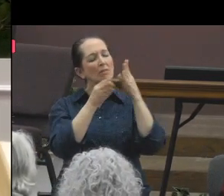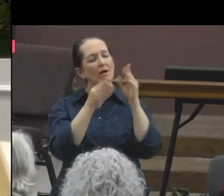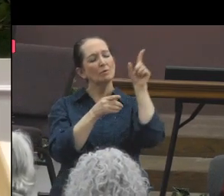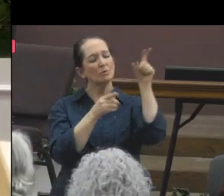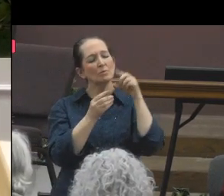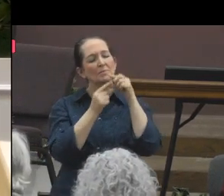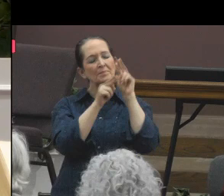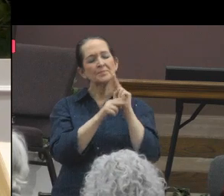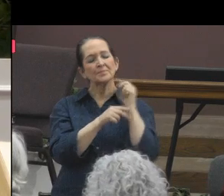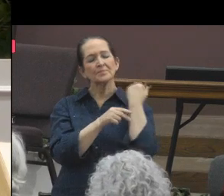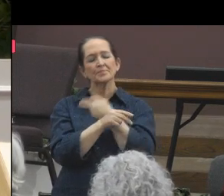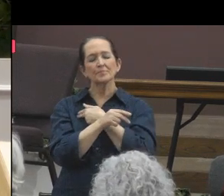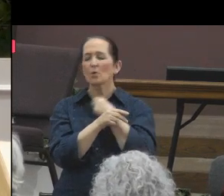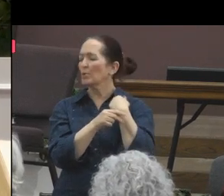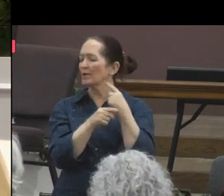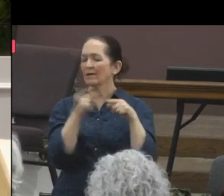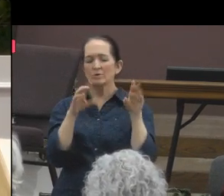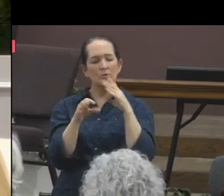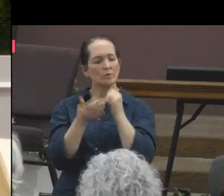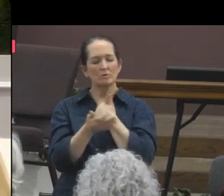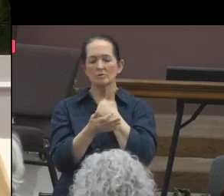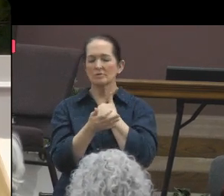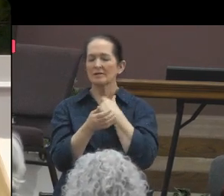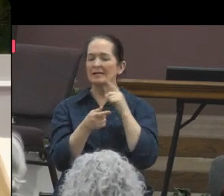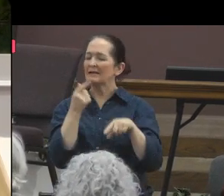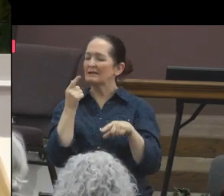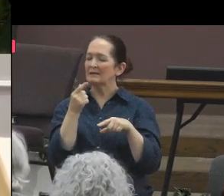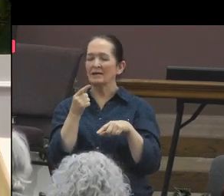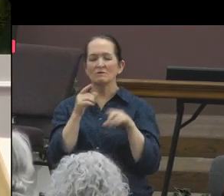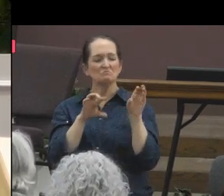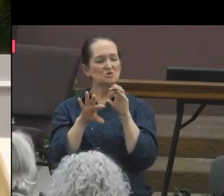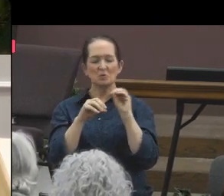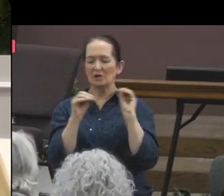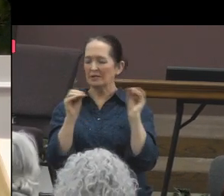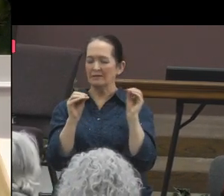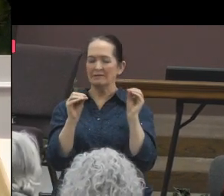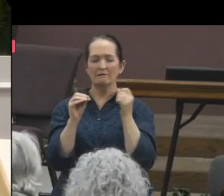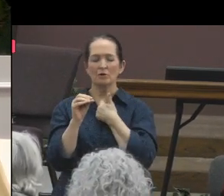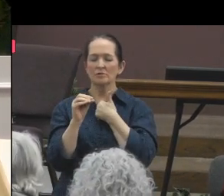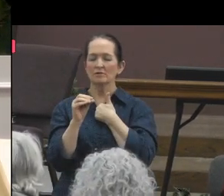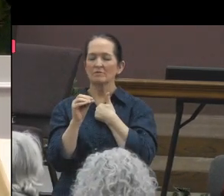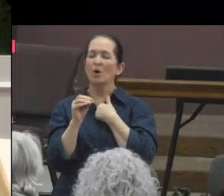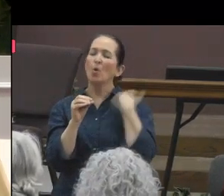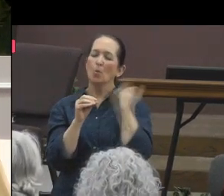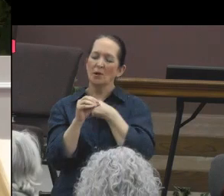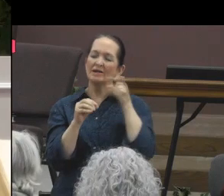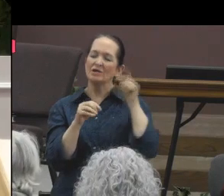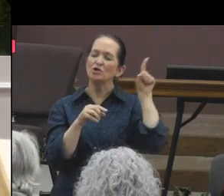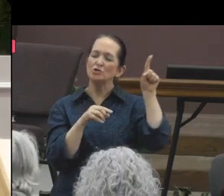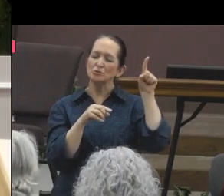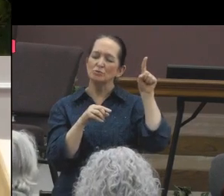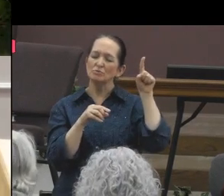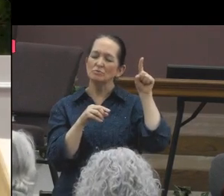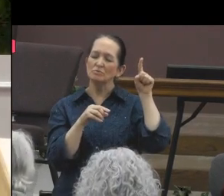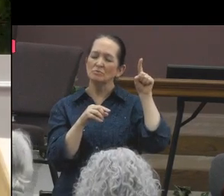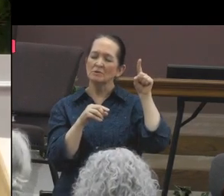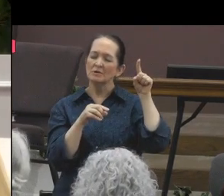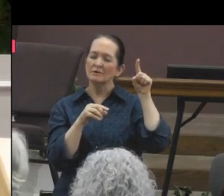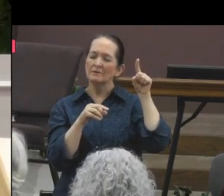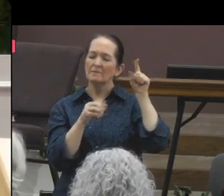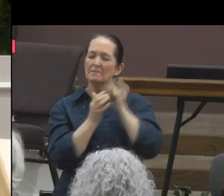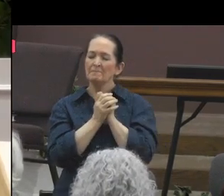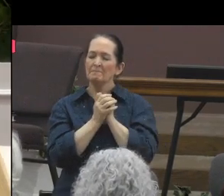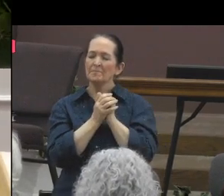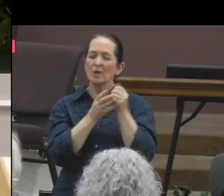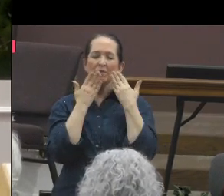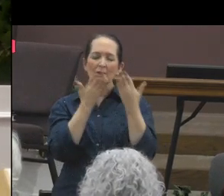us, because we can't do it ourselves. We can't even do it at all. We need you, Father, to do it. Lord, we